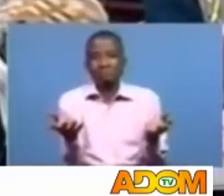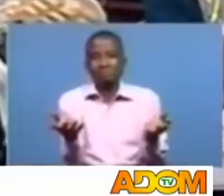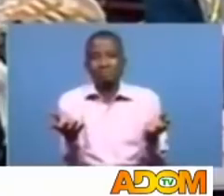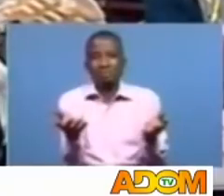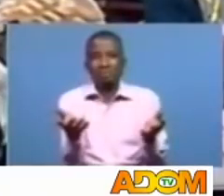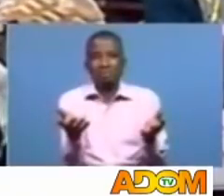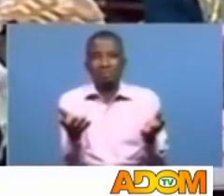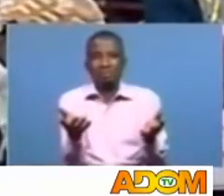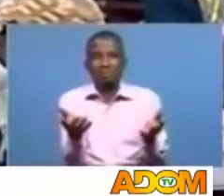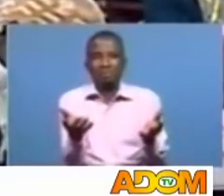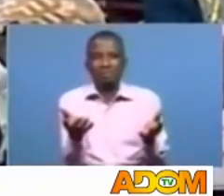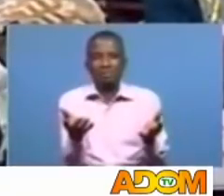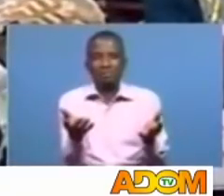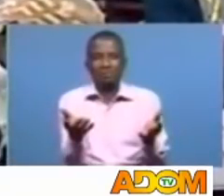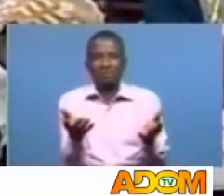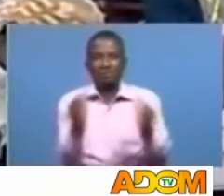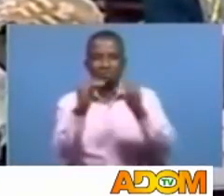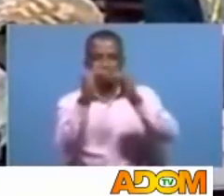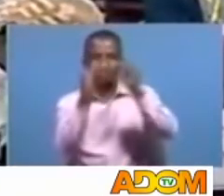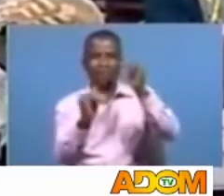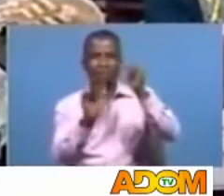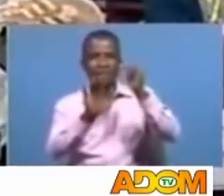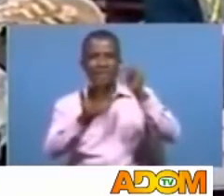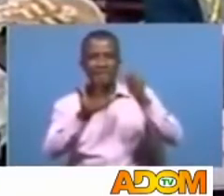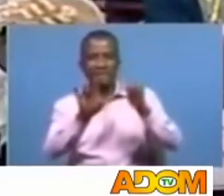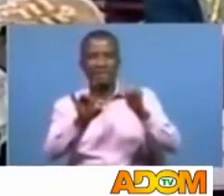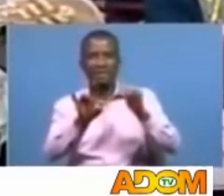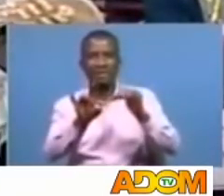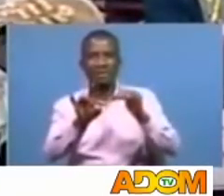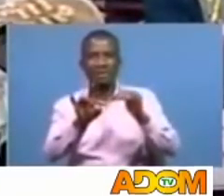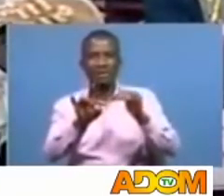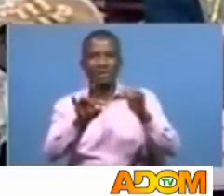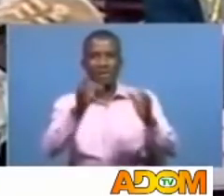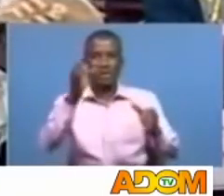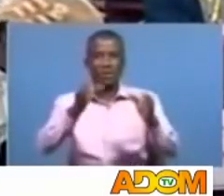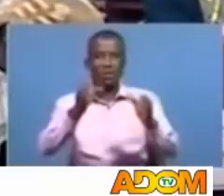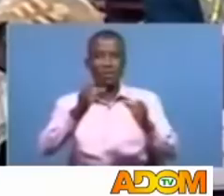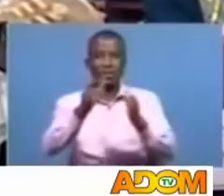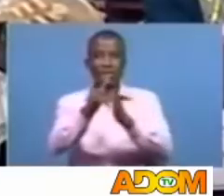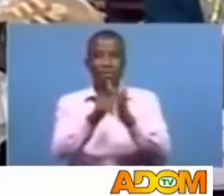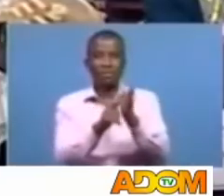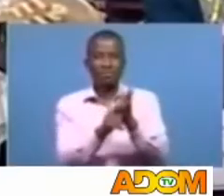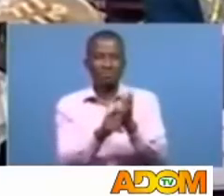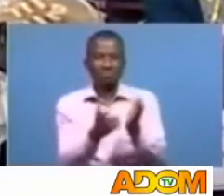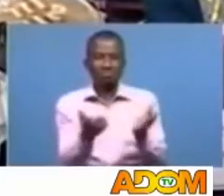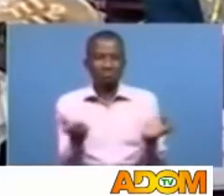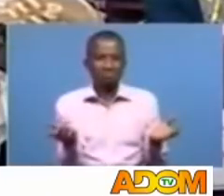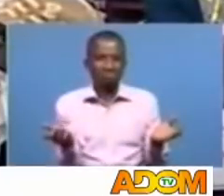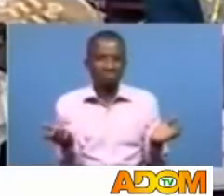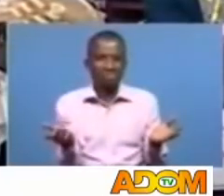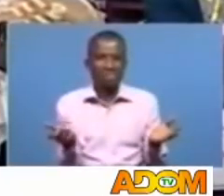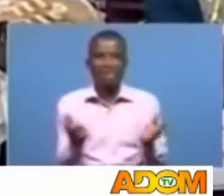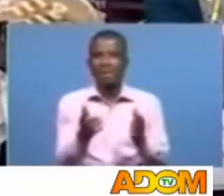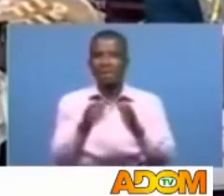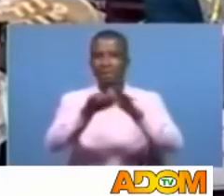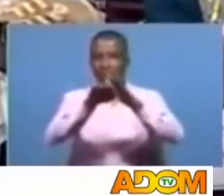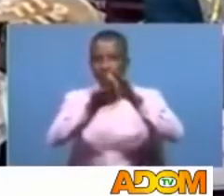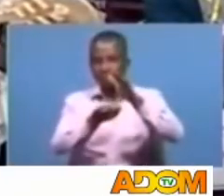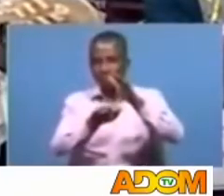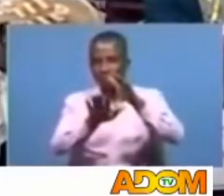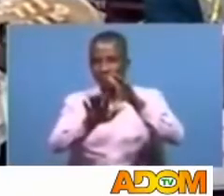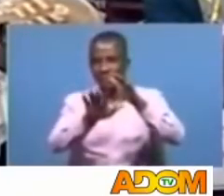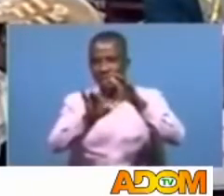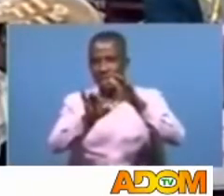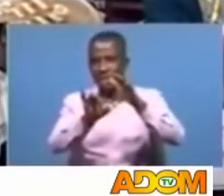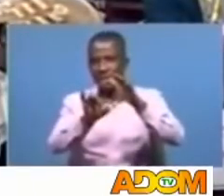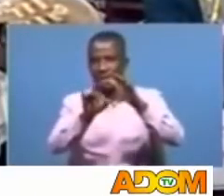nor indeed Section 58 of the Courts Act. And Section 58 of